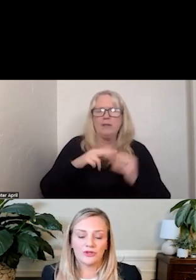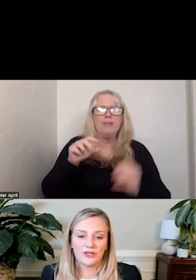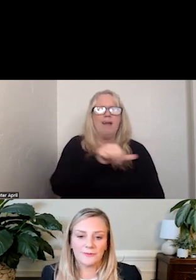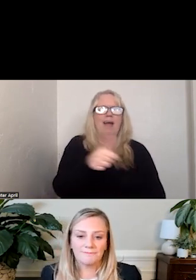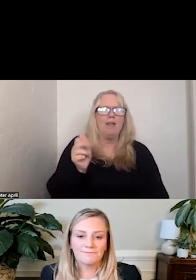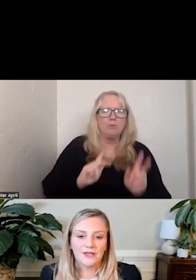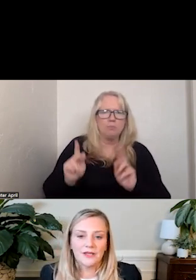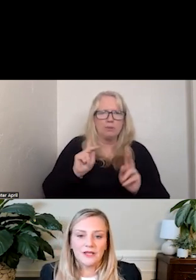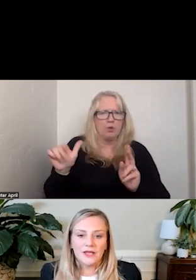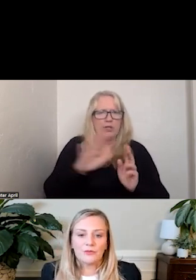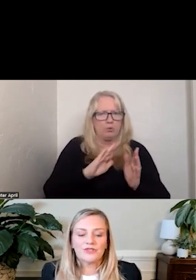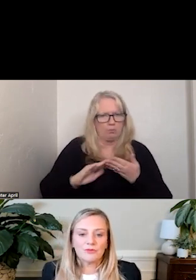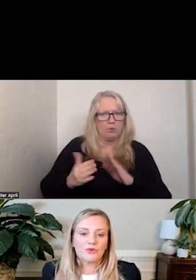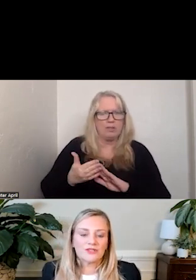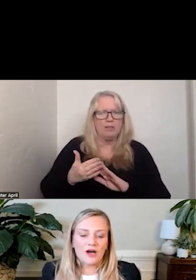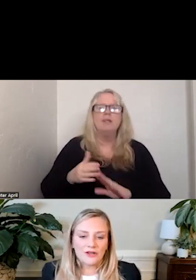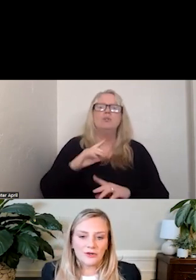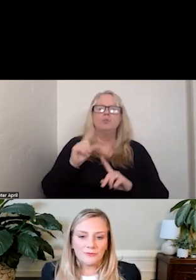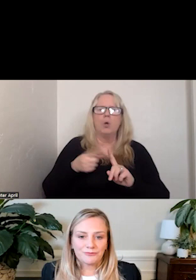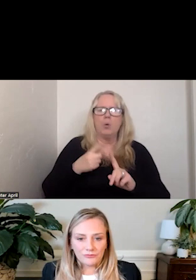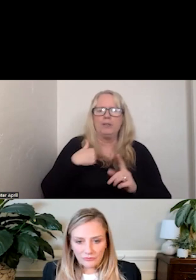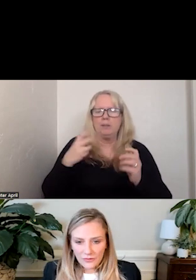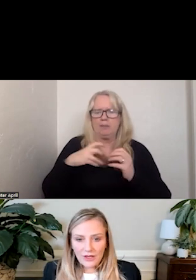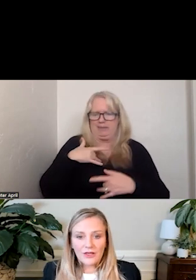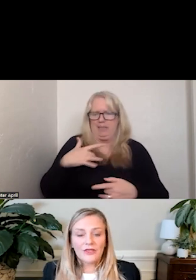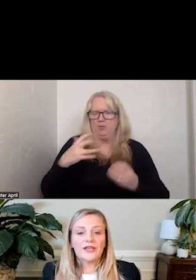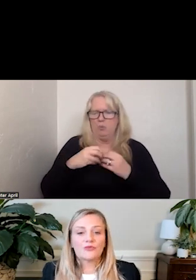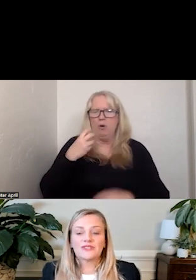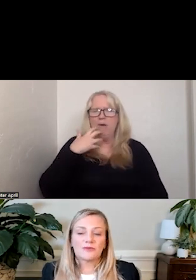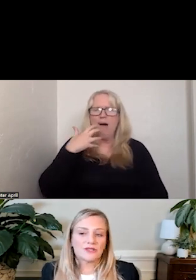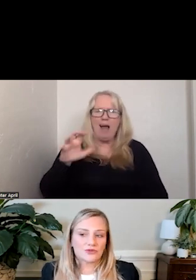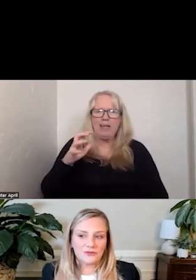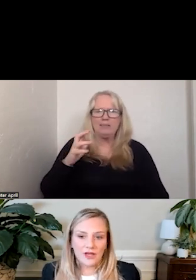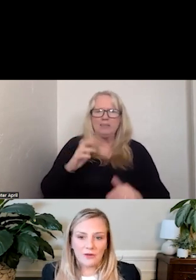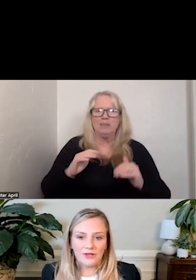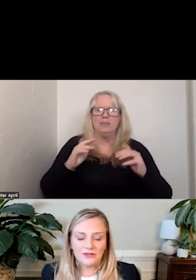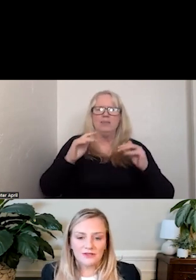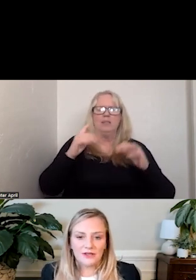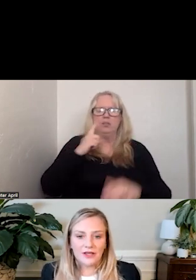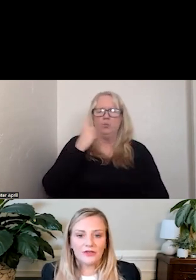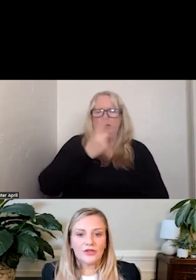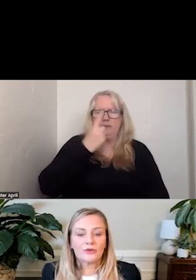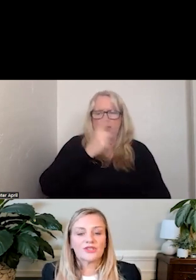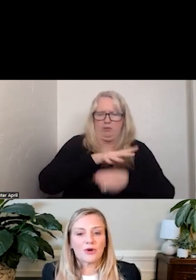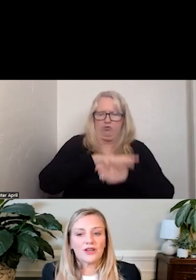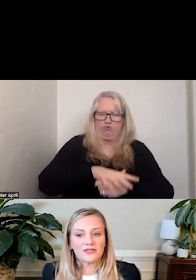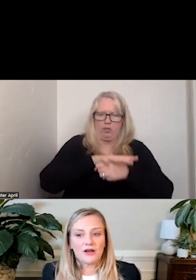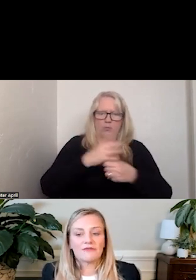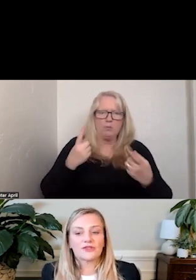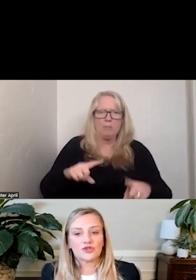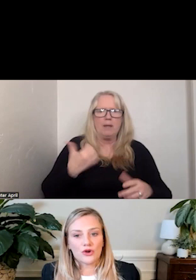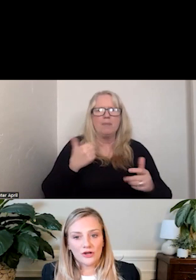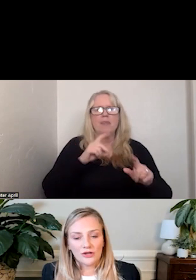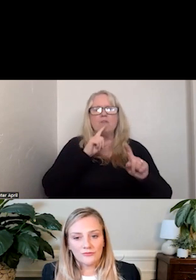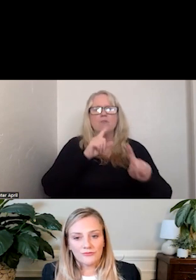her community. And when someone runs hotter, then when something stressful happens, their response is